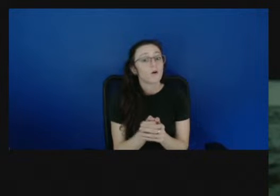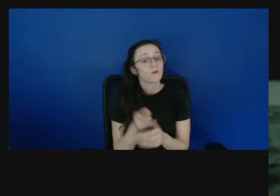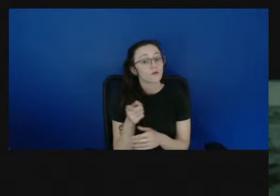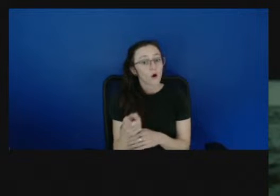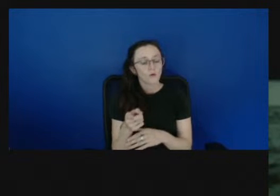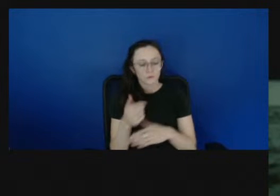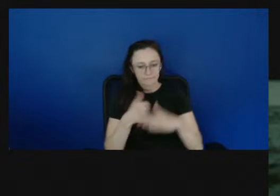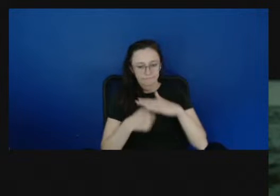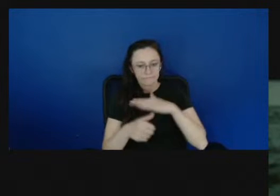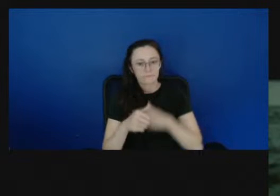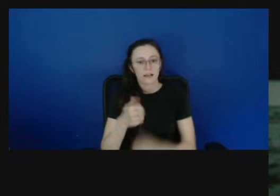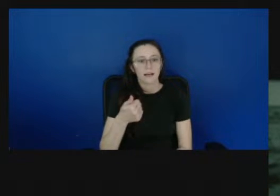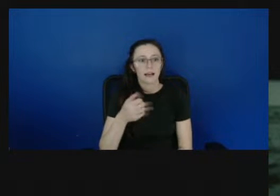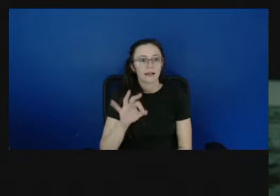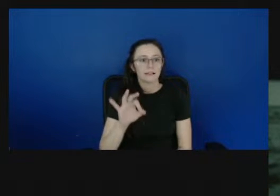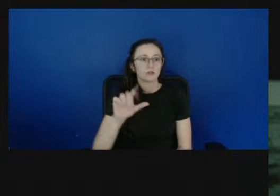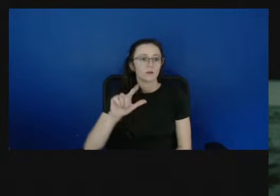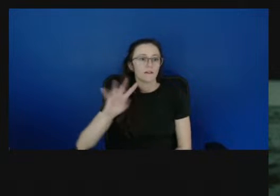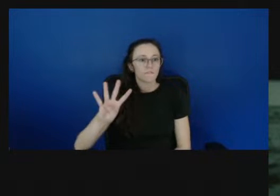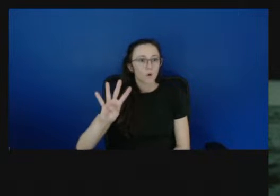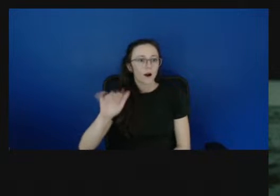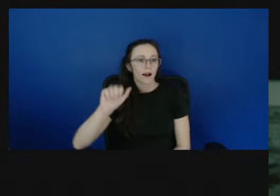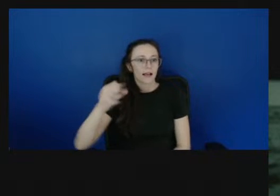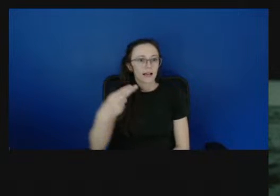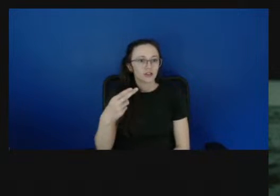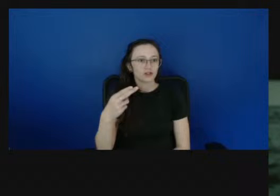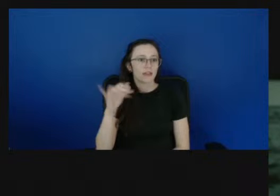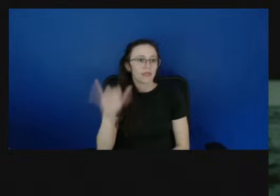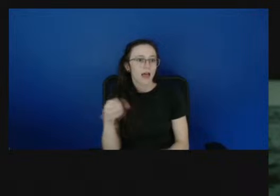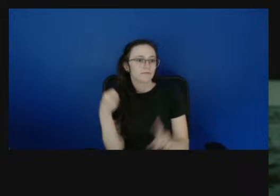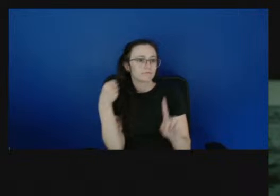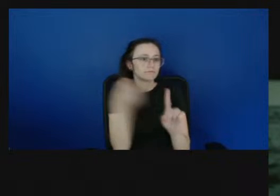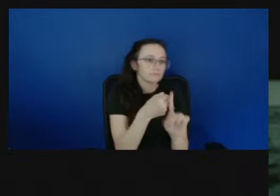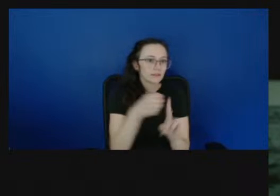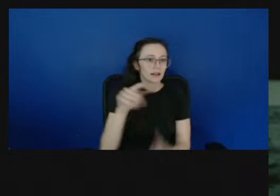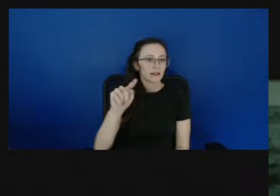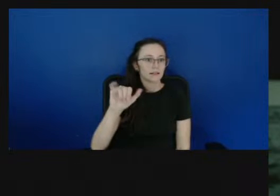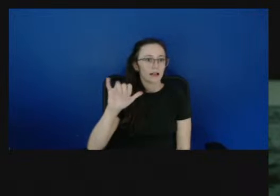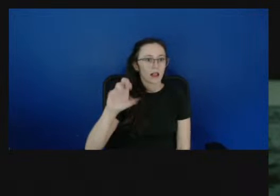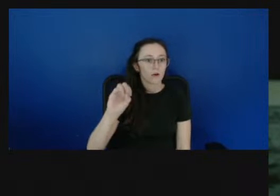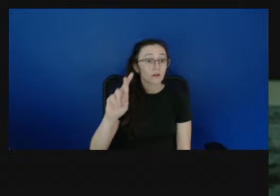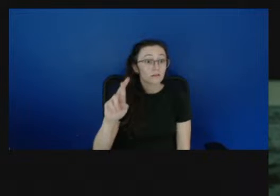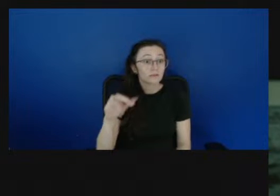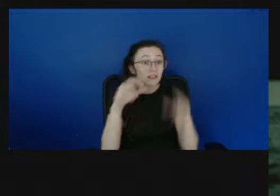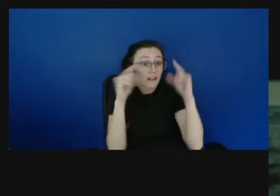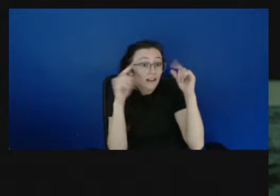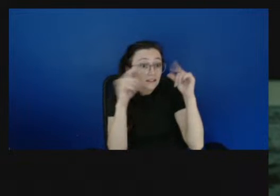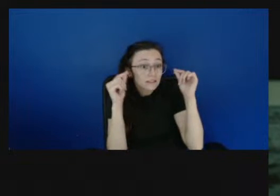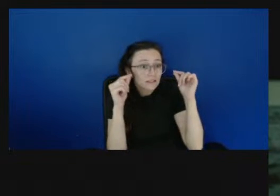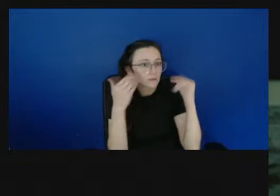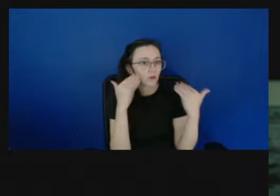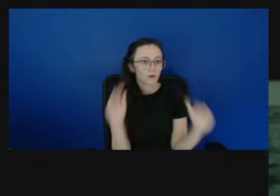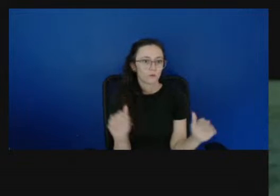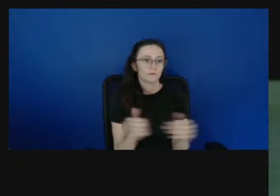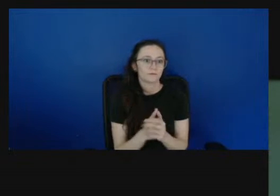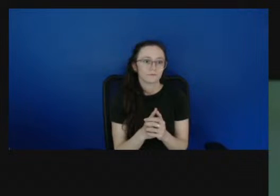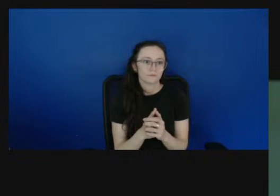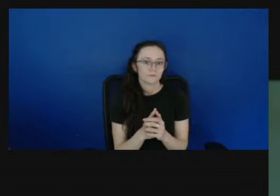right next to the rock that hit Taylor. Did Taylor wear glasses? We don't know.